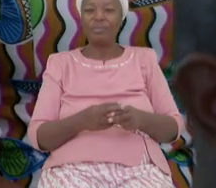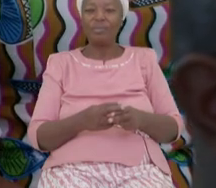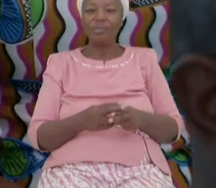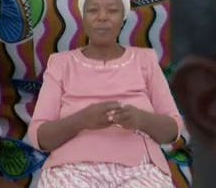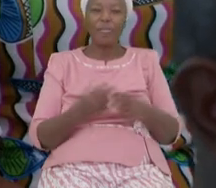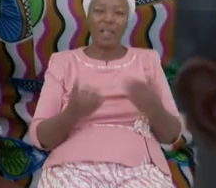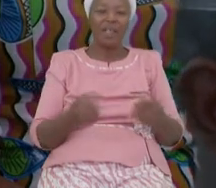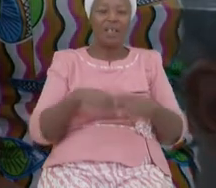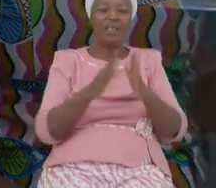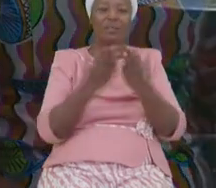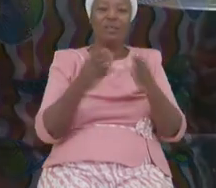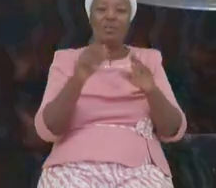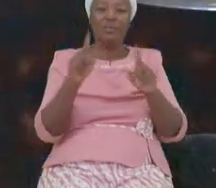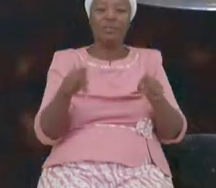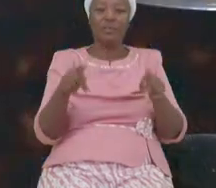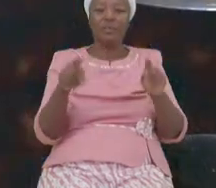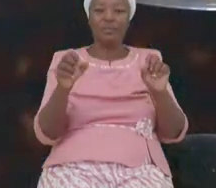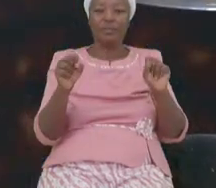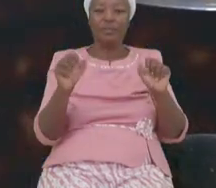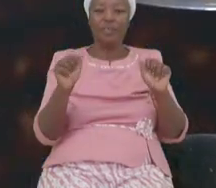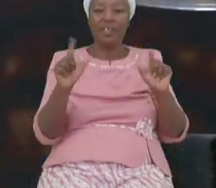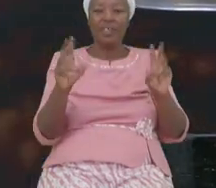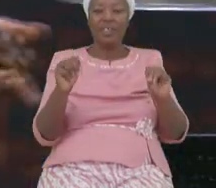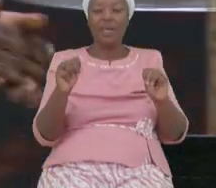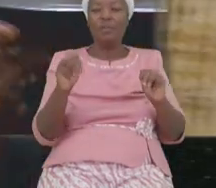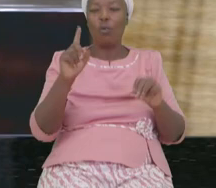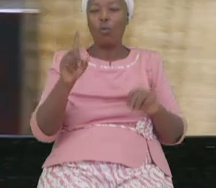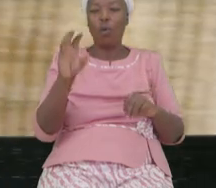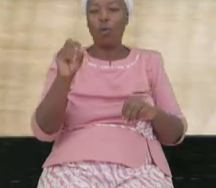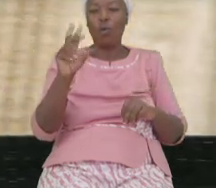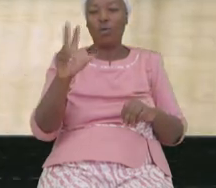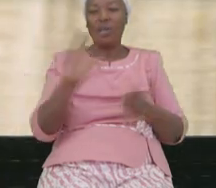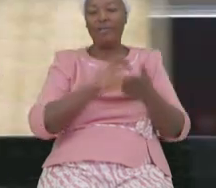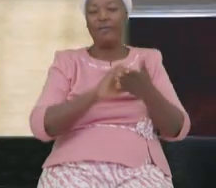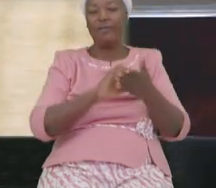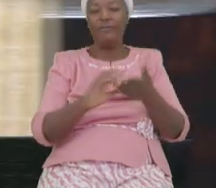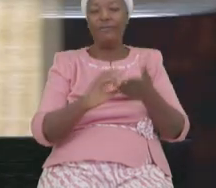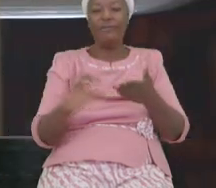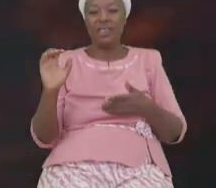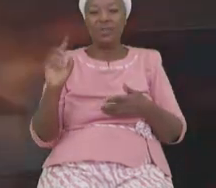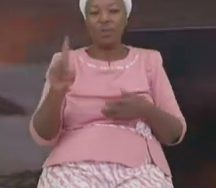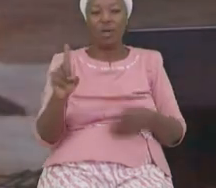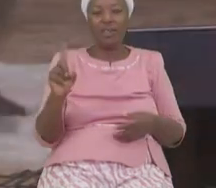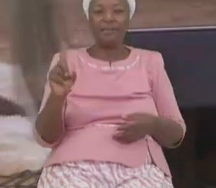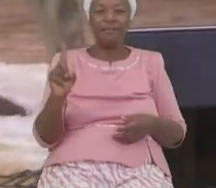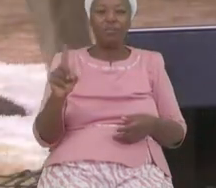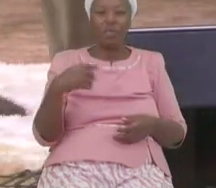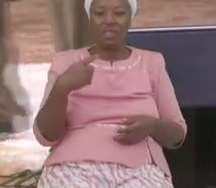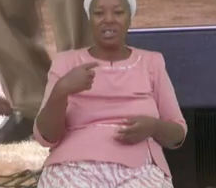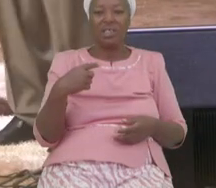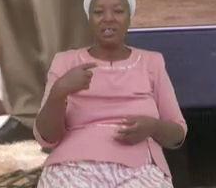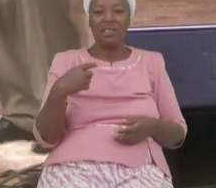Psalm 103. Psalm 103, we're reading from verse 1. Psalm 103, verse 1, it